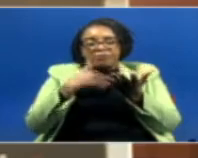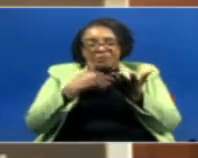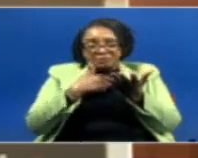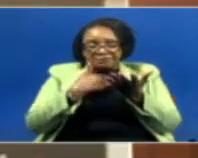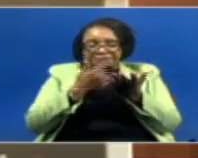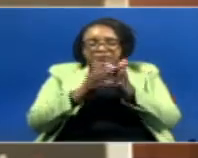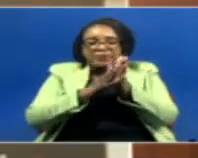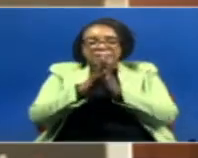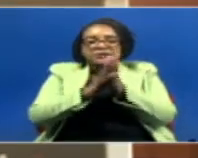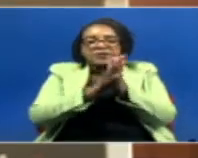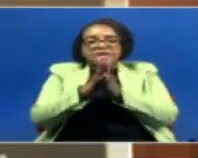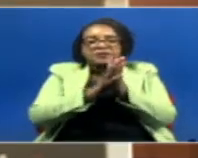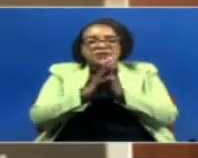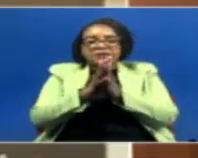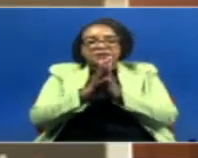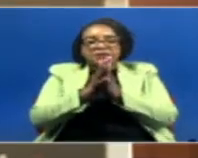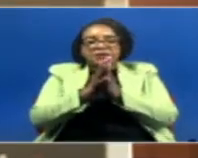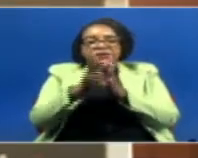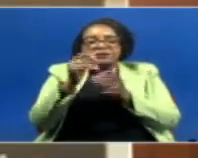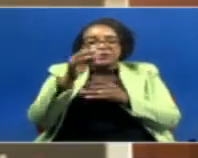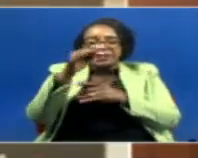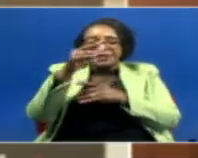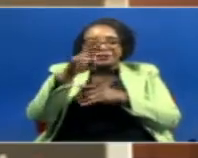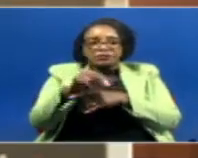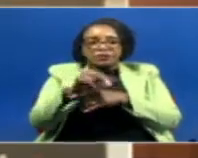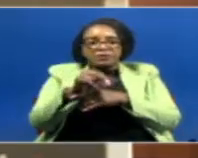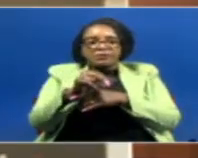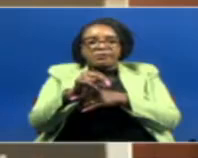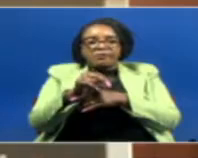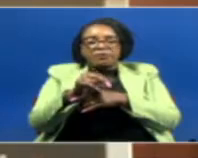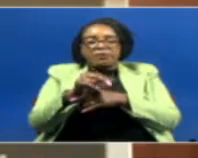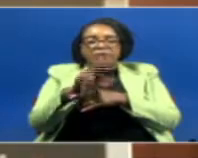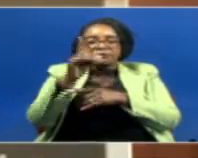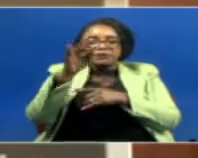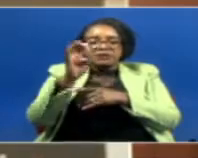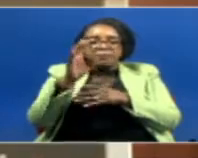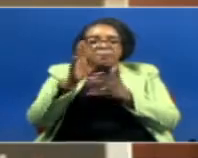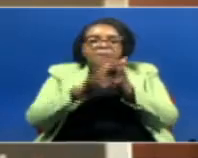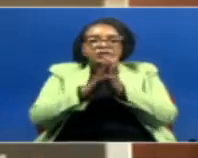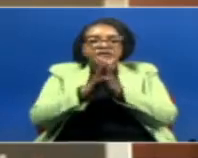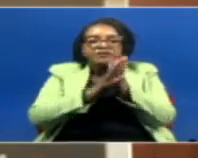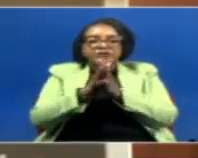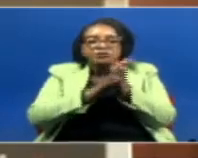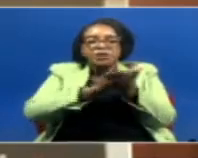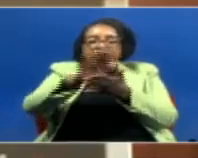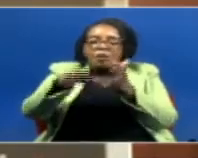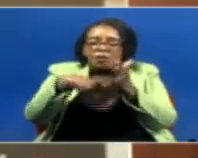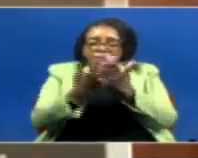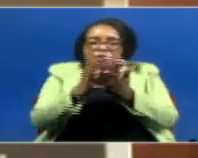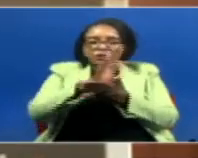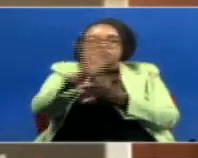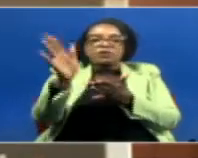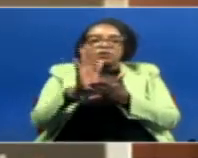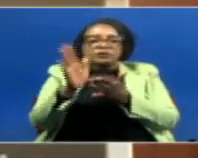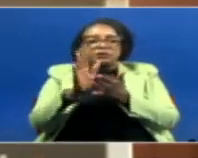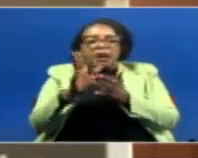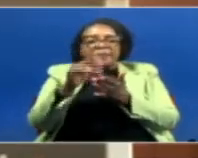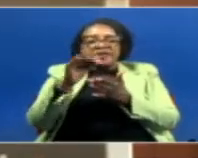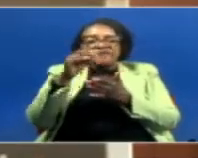anxiety, stagnation, demotivation, and all those non-essentials.